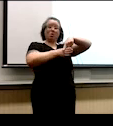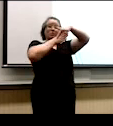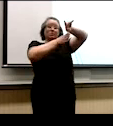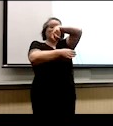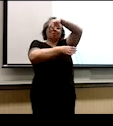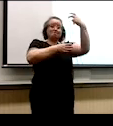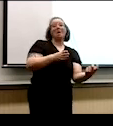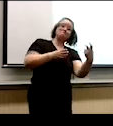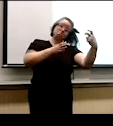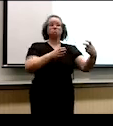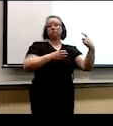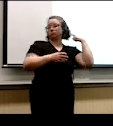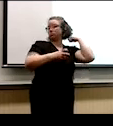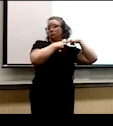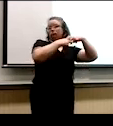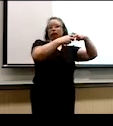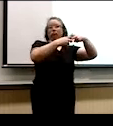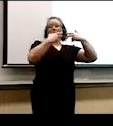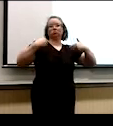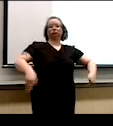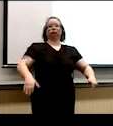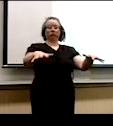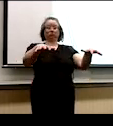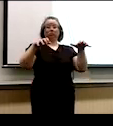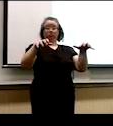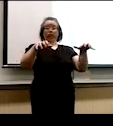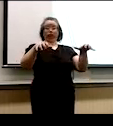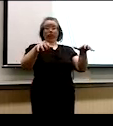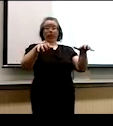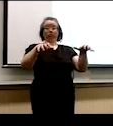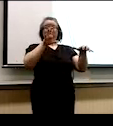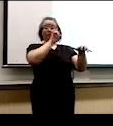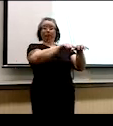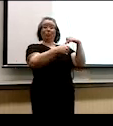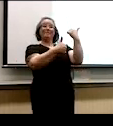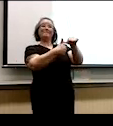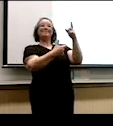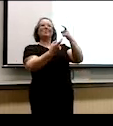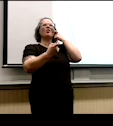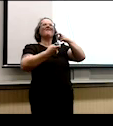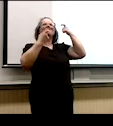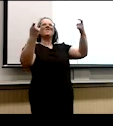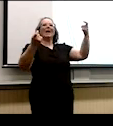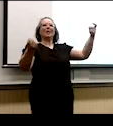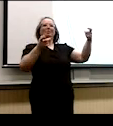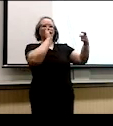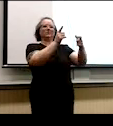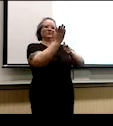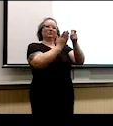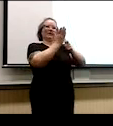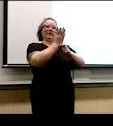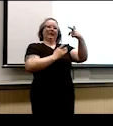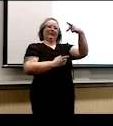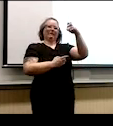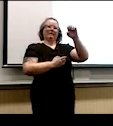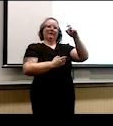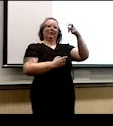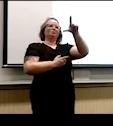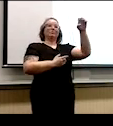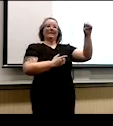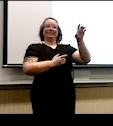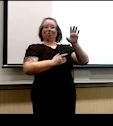quadriplegic. He said, before I had my accident, I would have rather been dead than ever live as a quadriplegic. Now